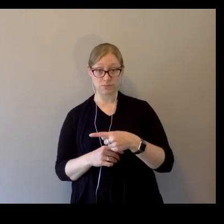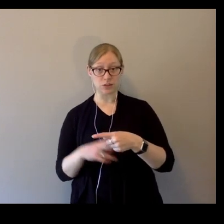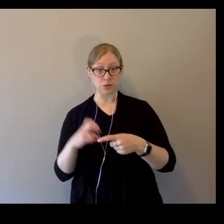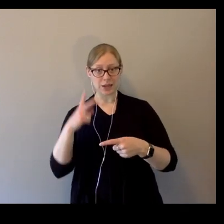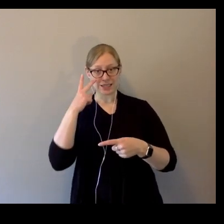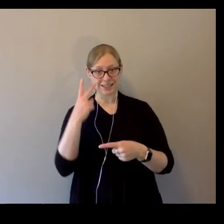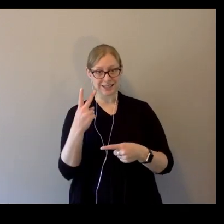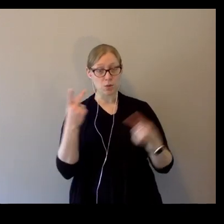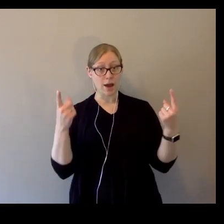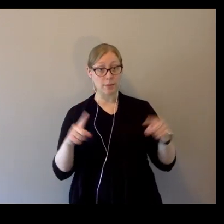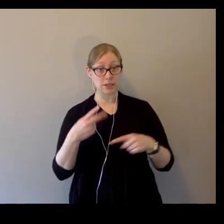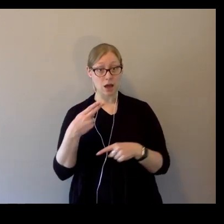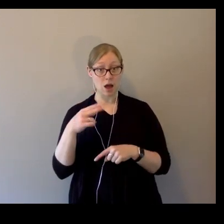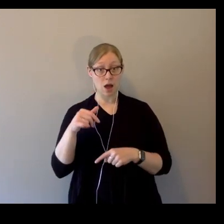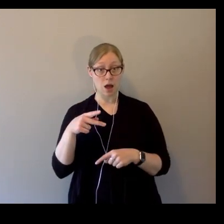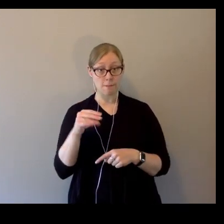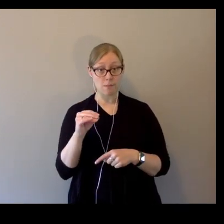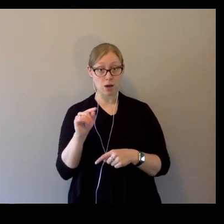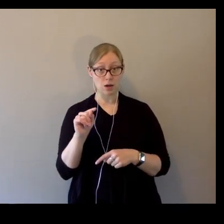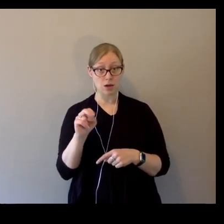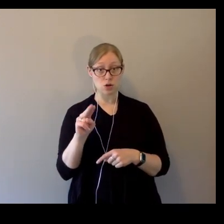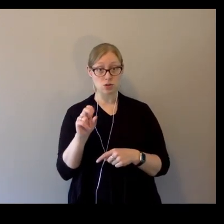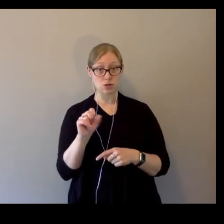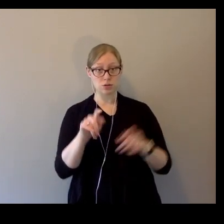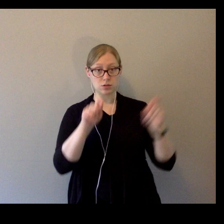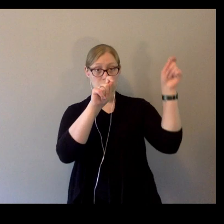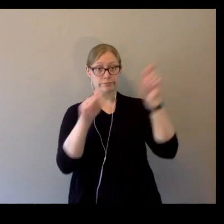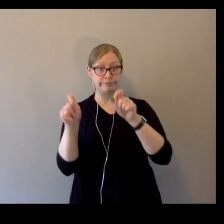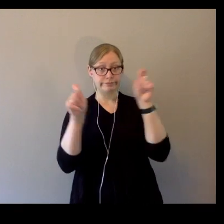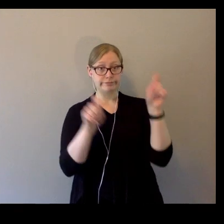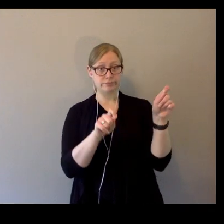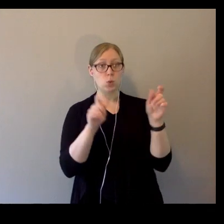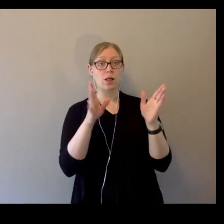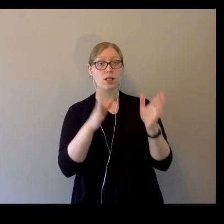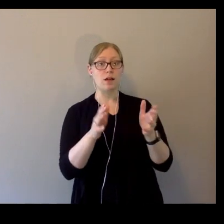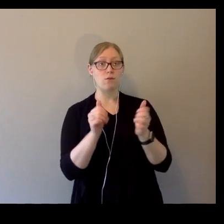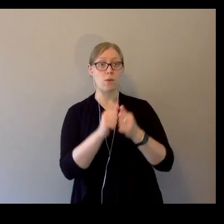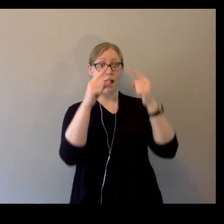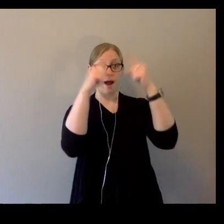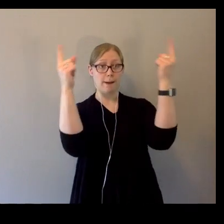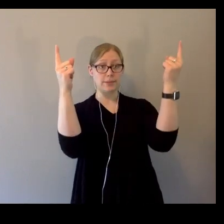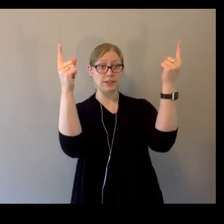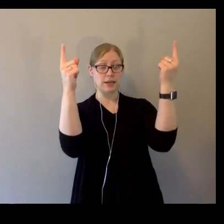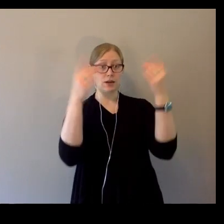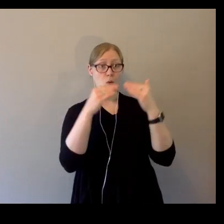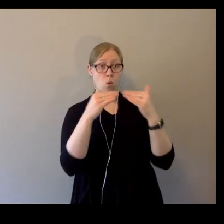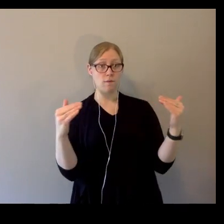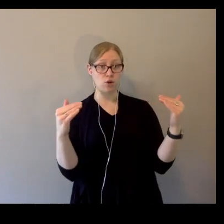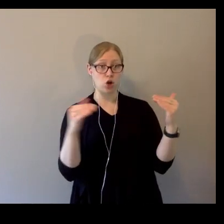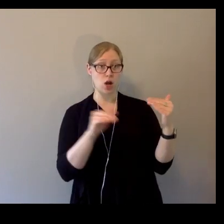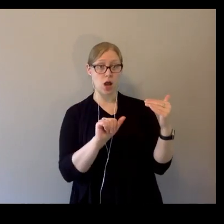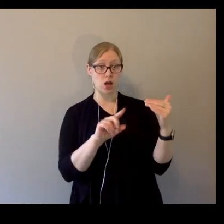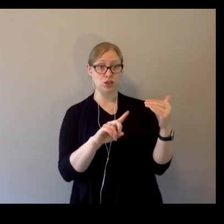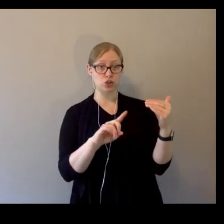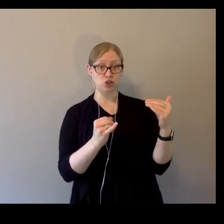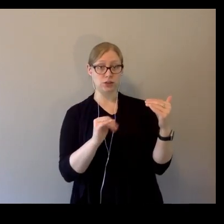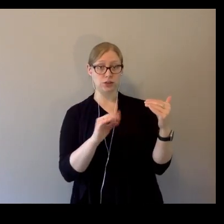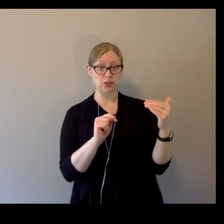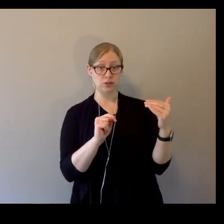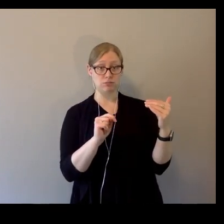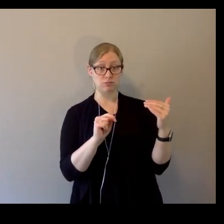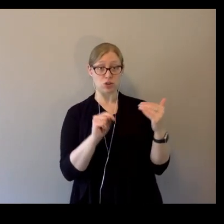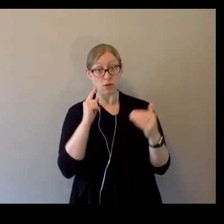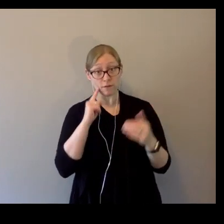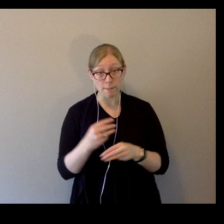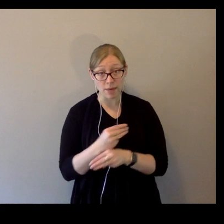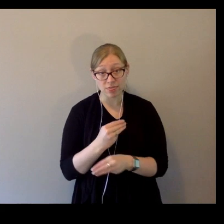the hypotenuses are going to go away, and we're just left with opposite over adjacent. So mathematically